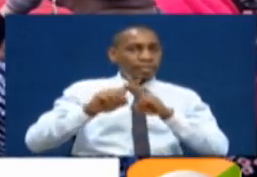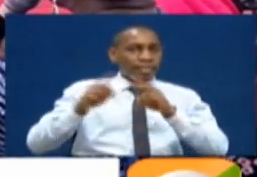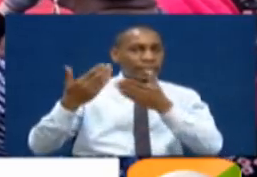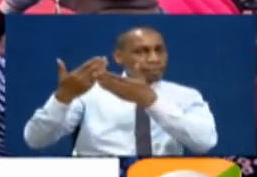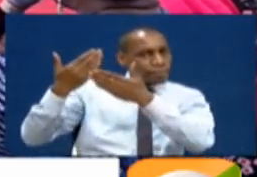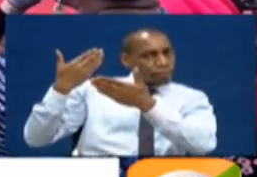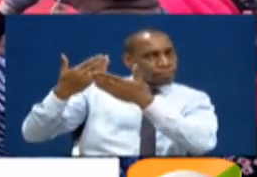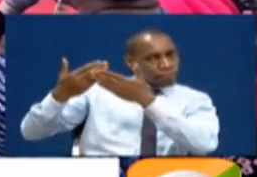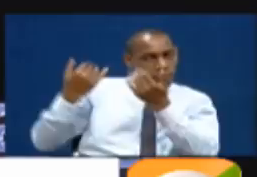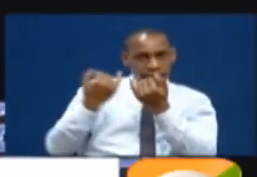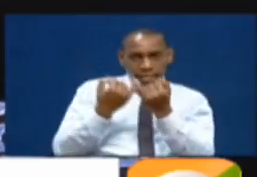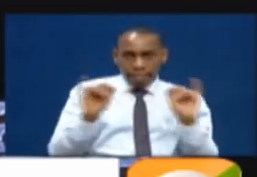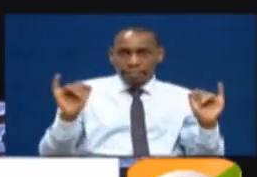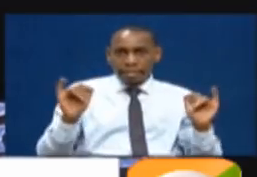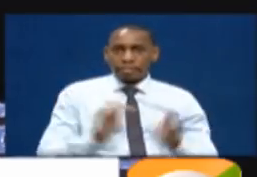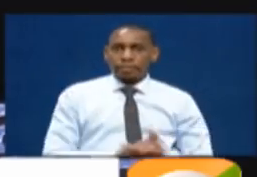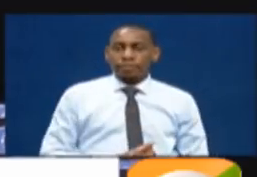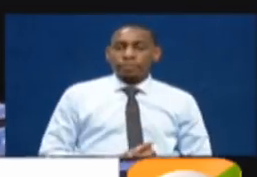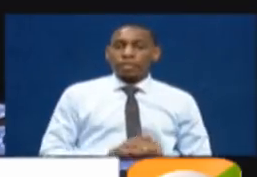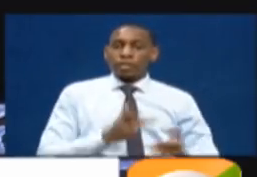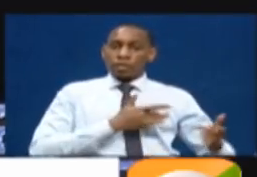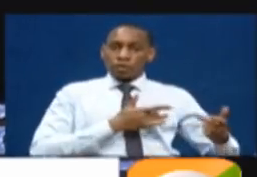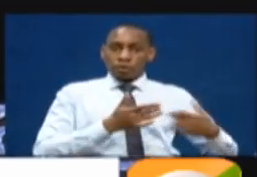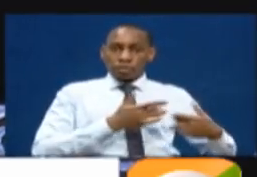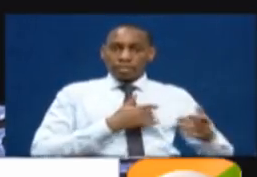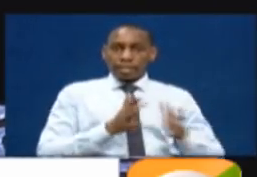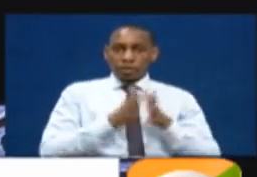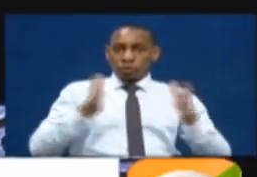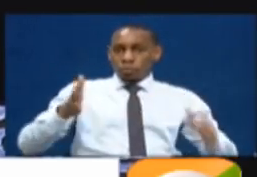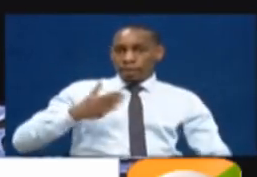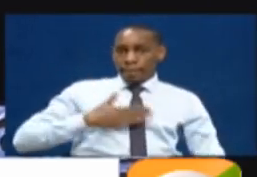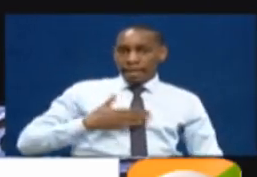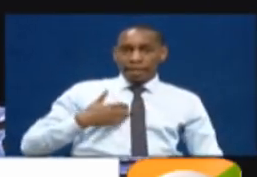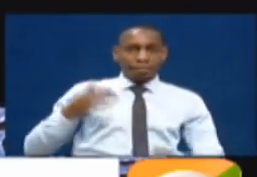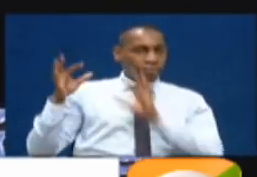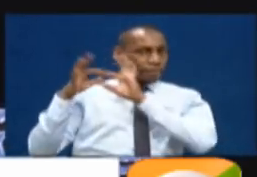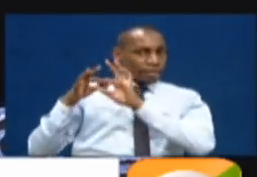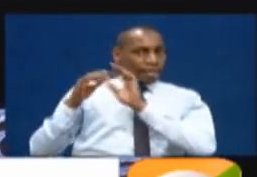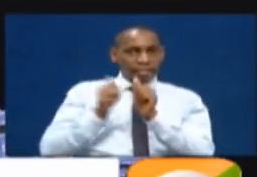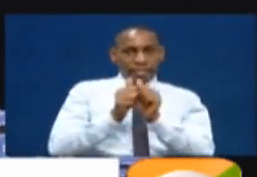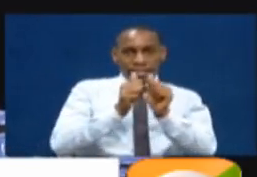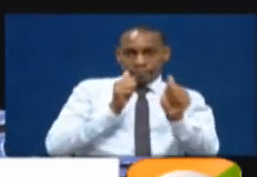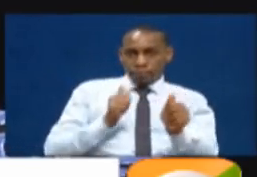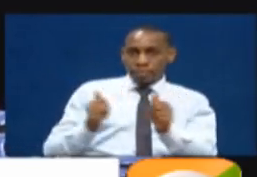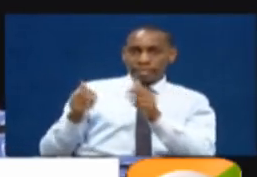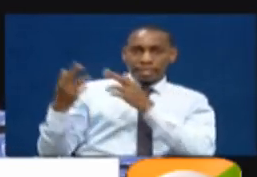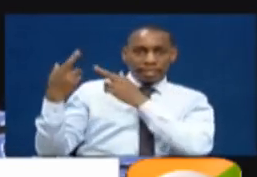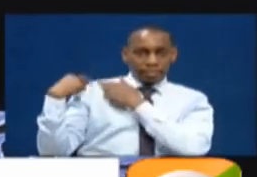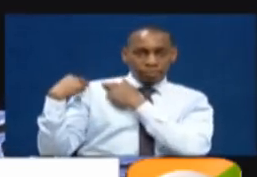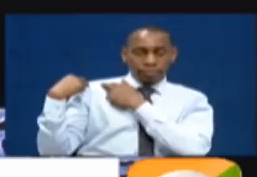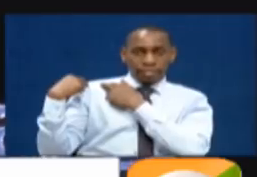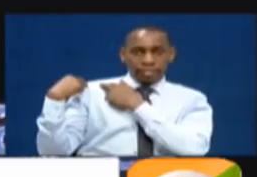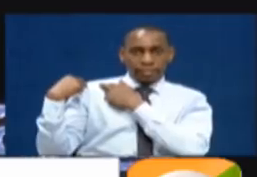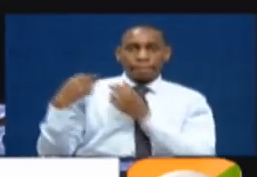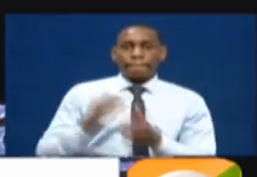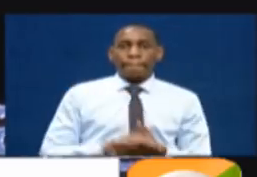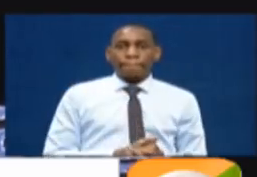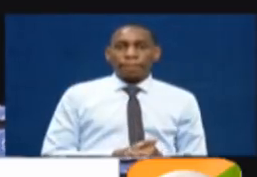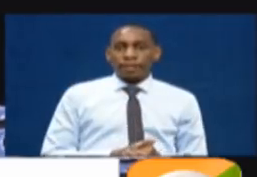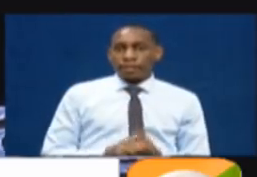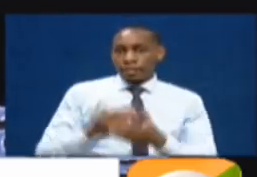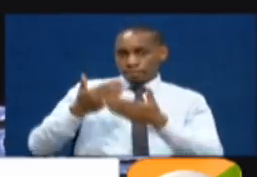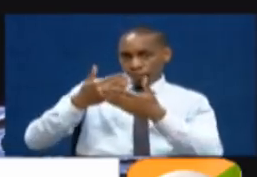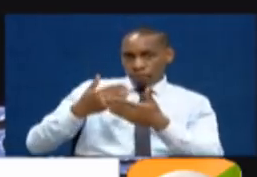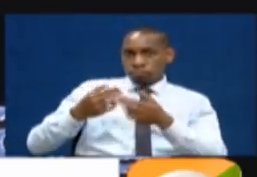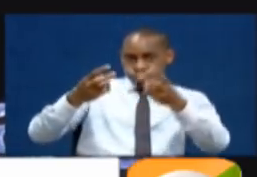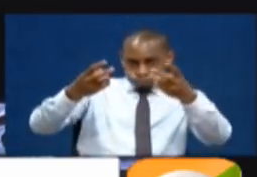independence. And one of my big concerns is that there's a culture of denial of responsibility at the very top. I heard you